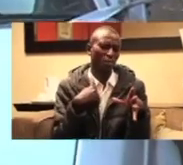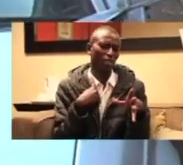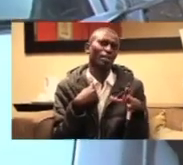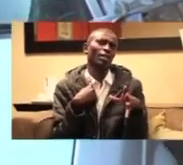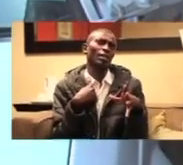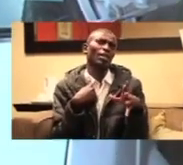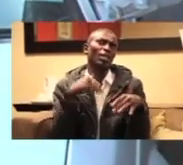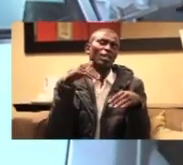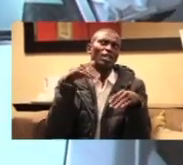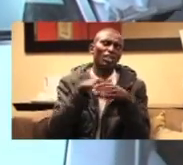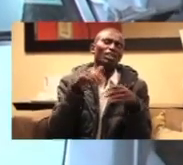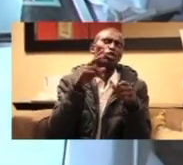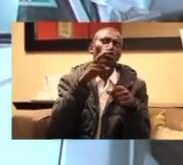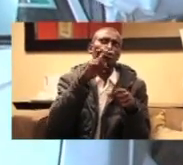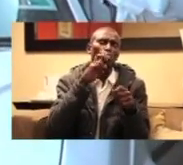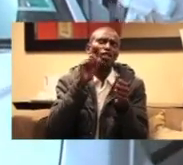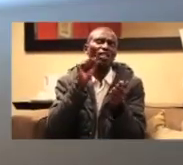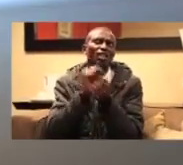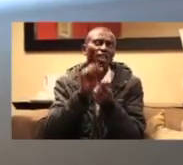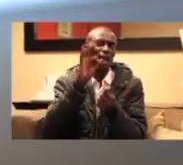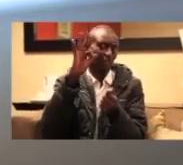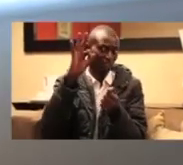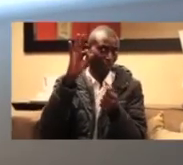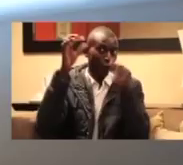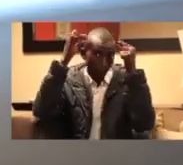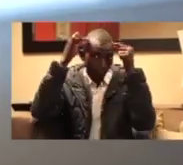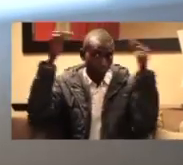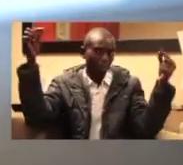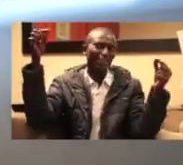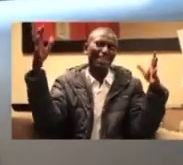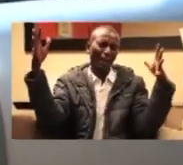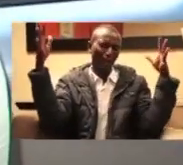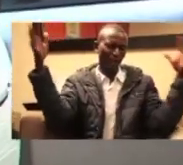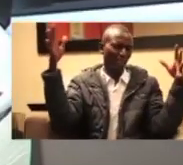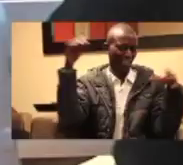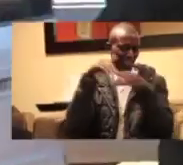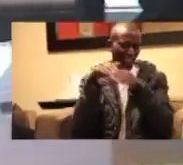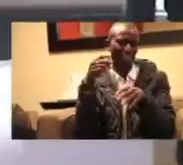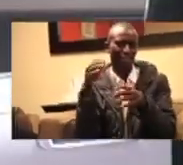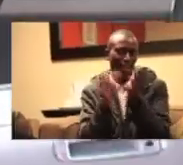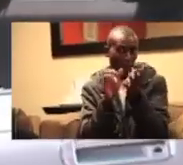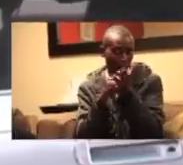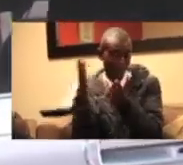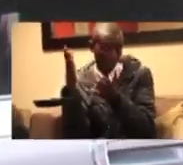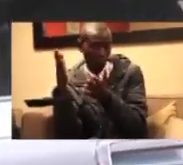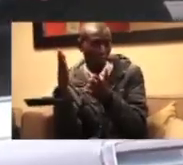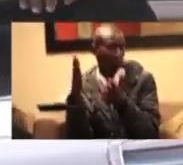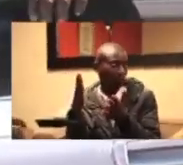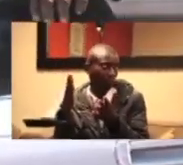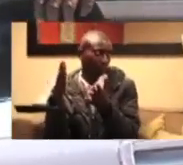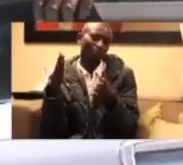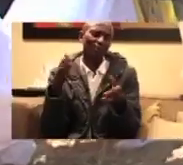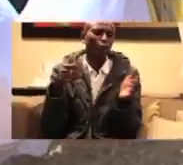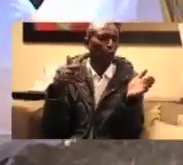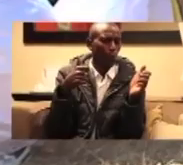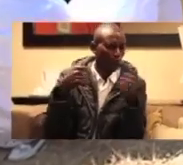them the wedding in 2013 is so that the 9 couples will become full members of the church. The